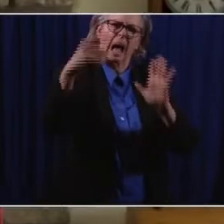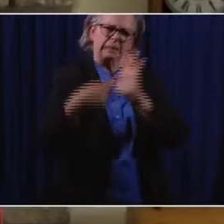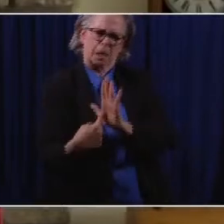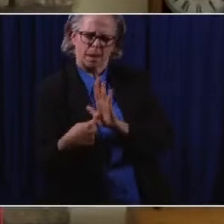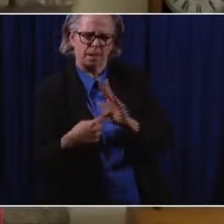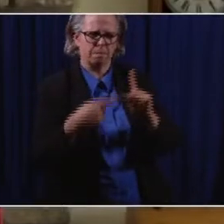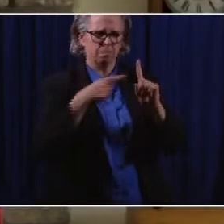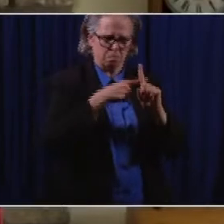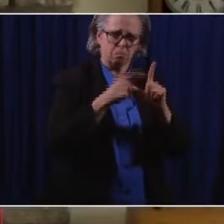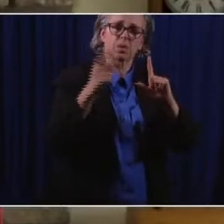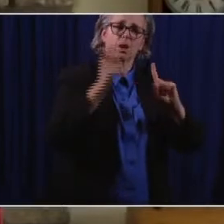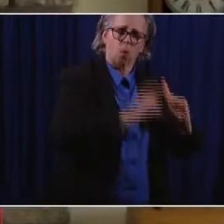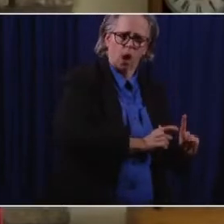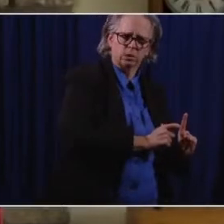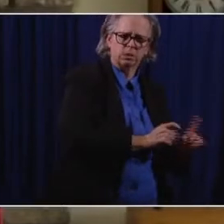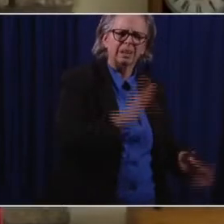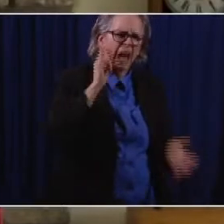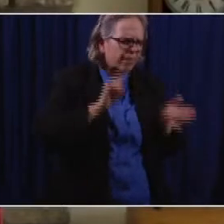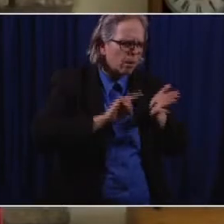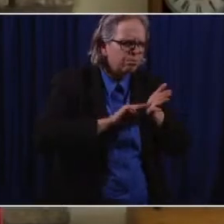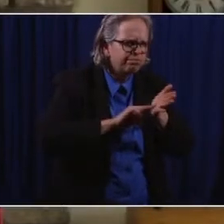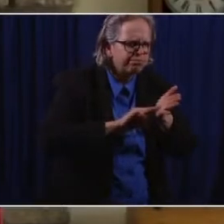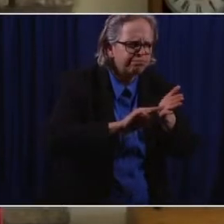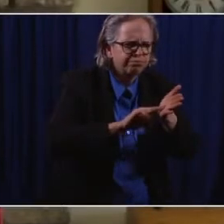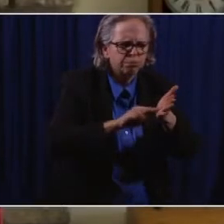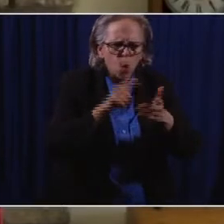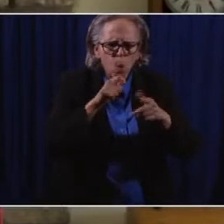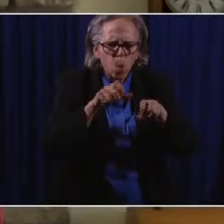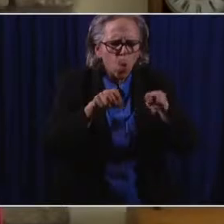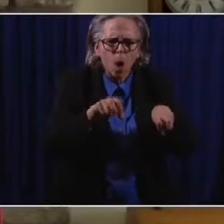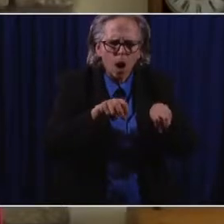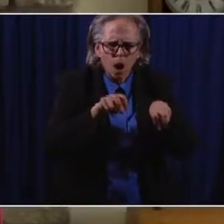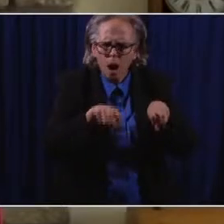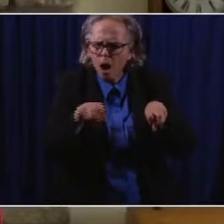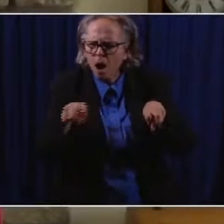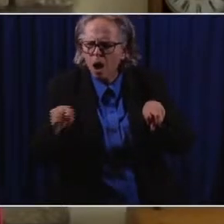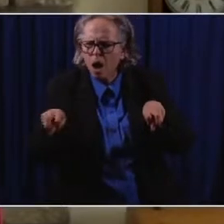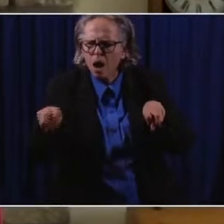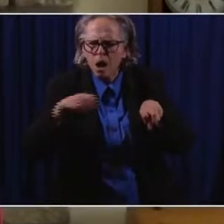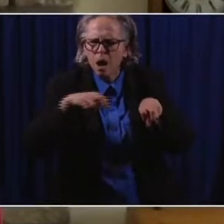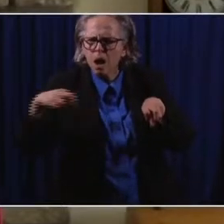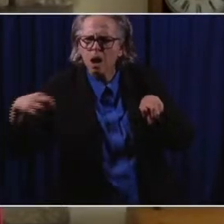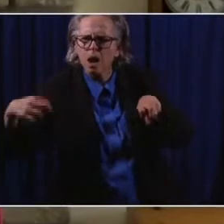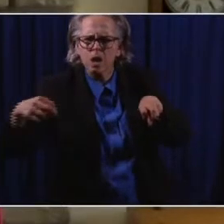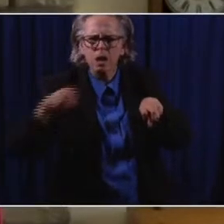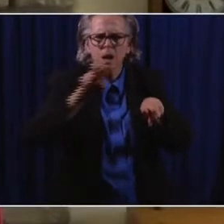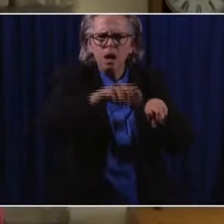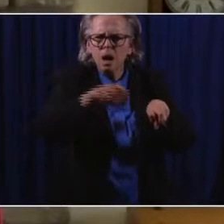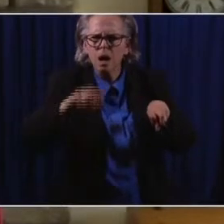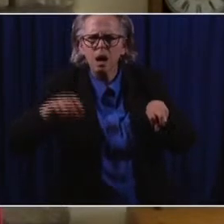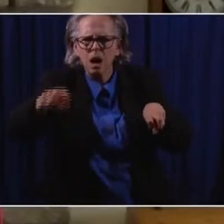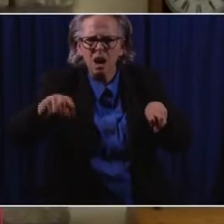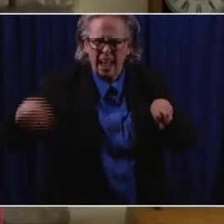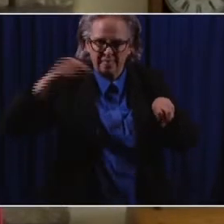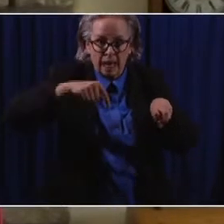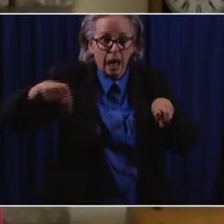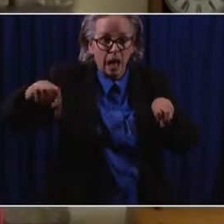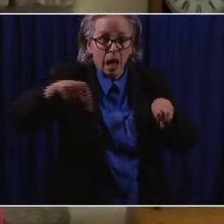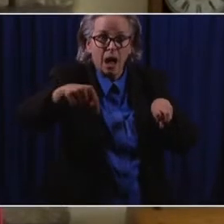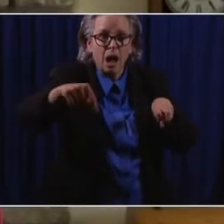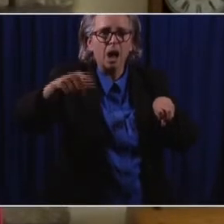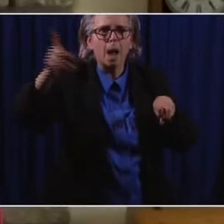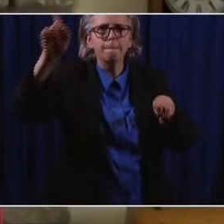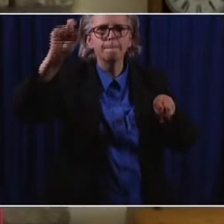within, a close distance, within 6 feet. And then the CDC guidelines talks about